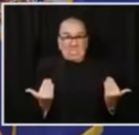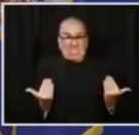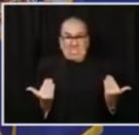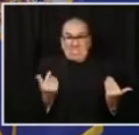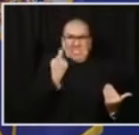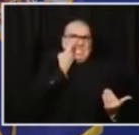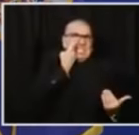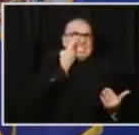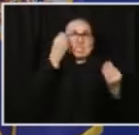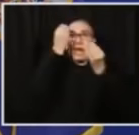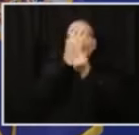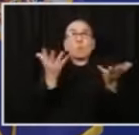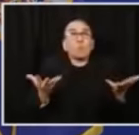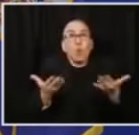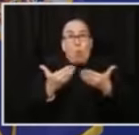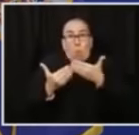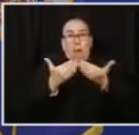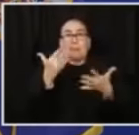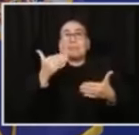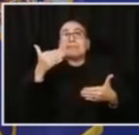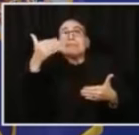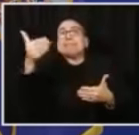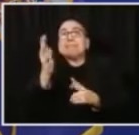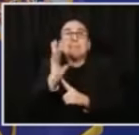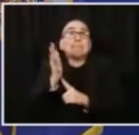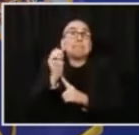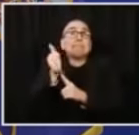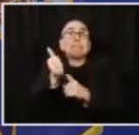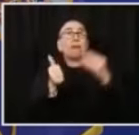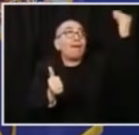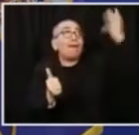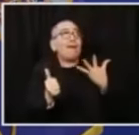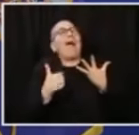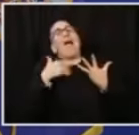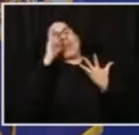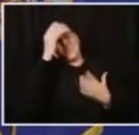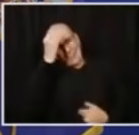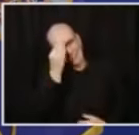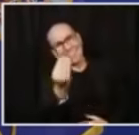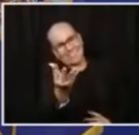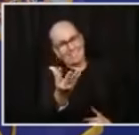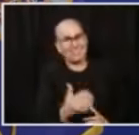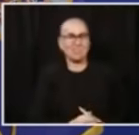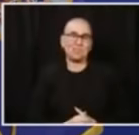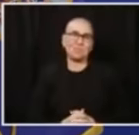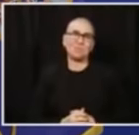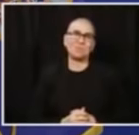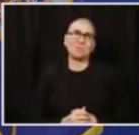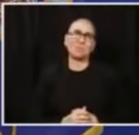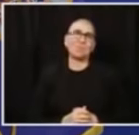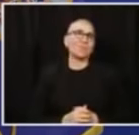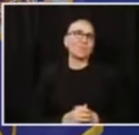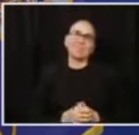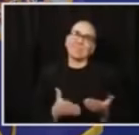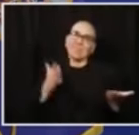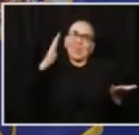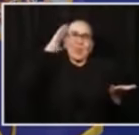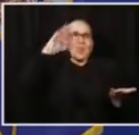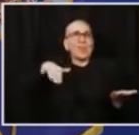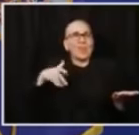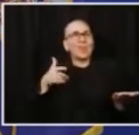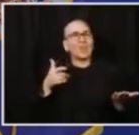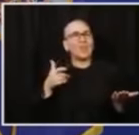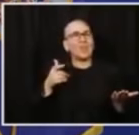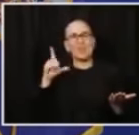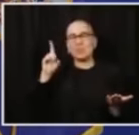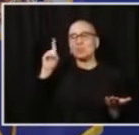correct that as soon as we can. But we do know, even with these initial relatively few doses, we know